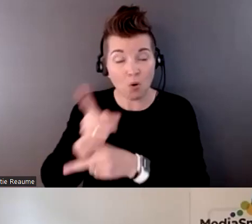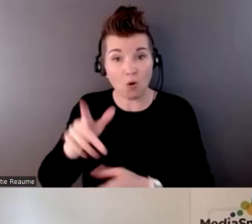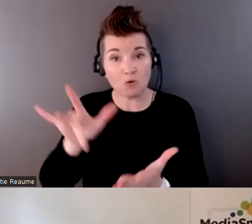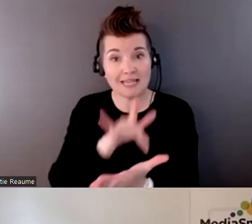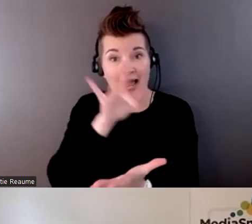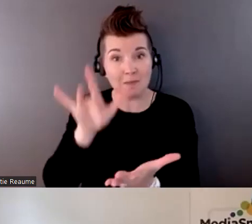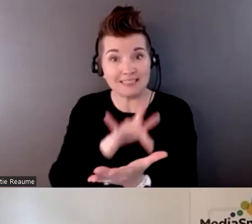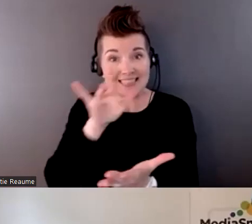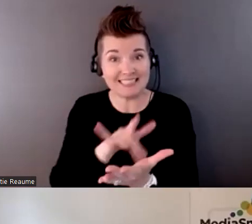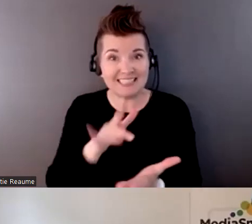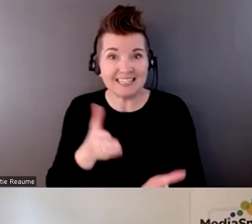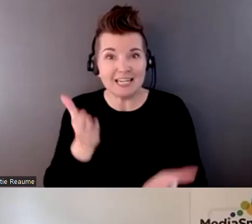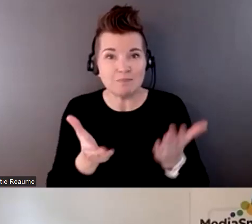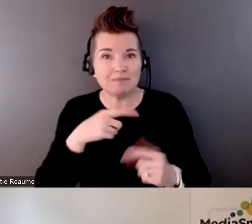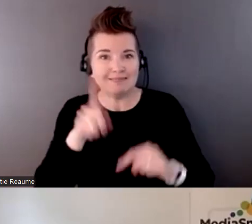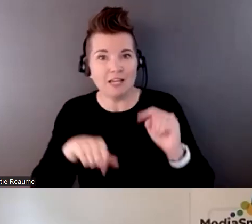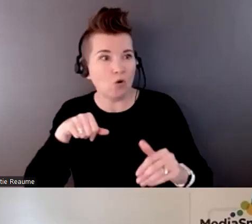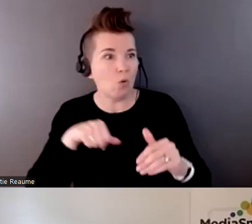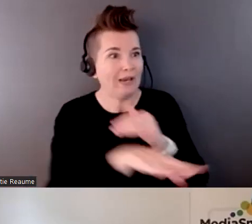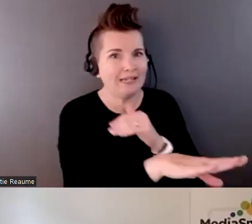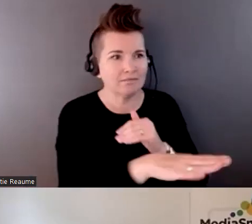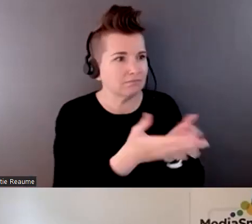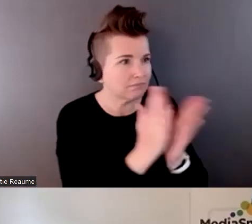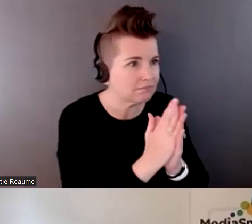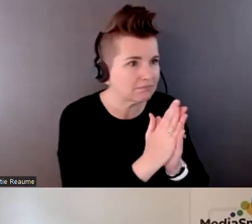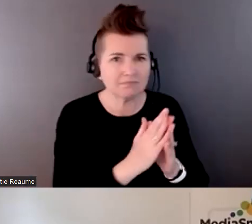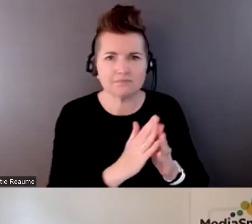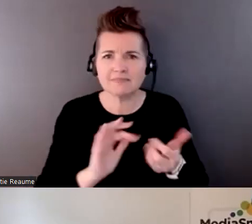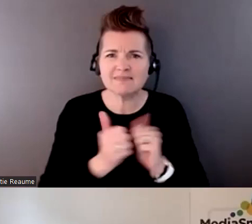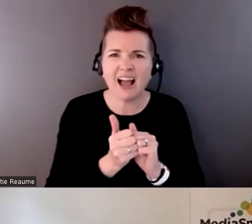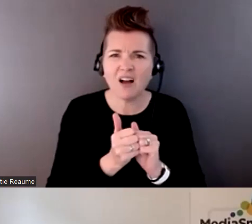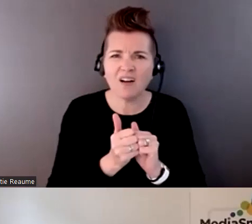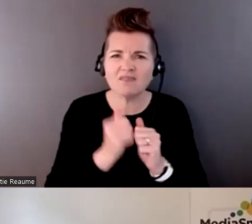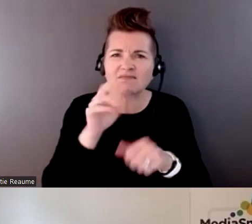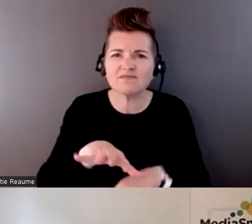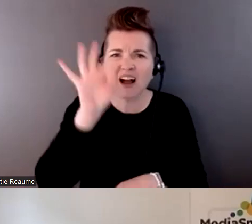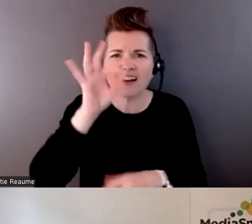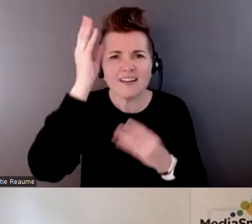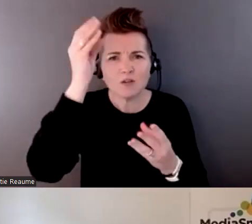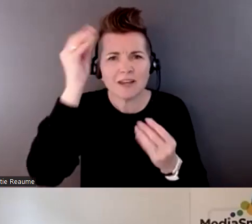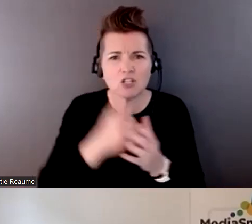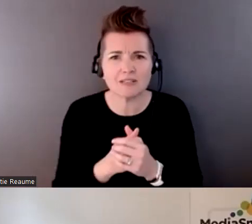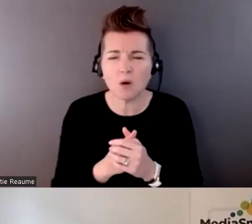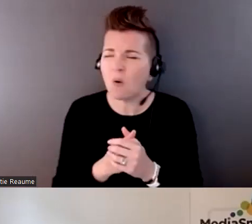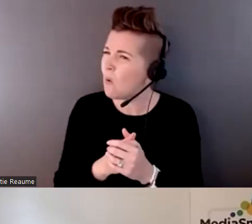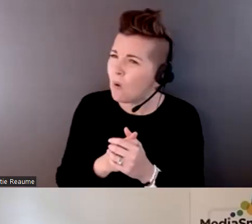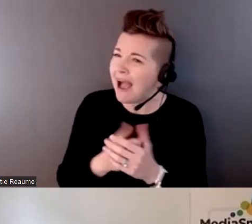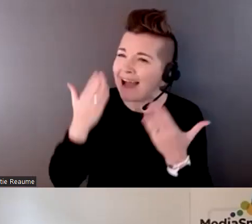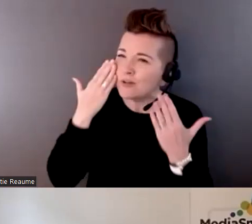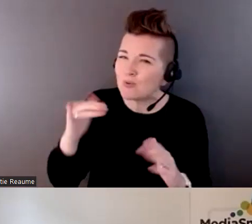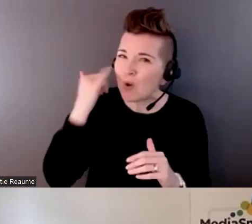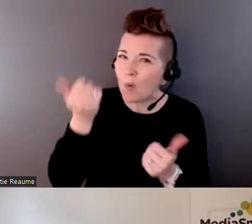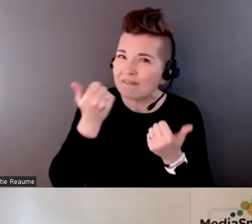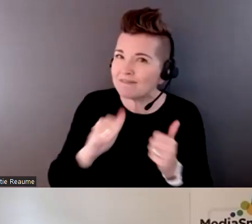maybe not a possibility is there a place where people can find this out I'm not sure if like a compiled list but